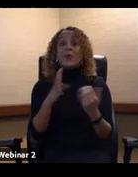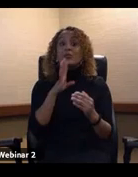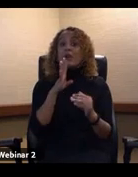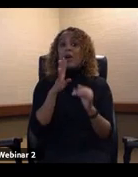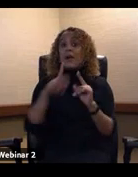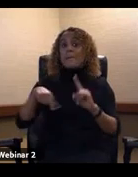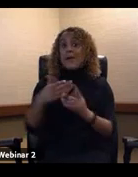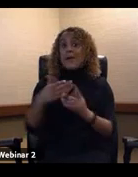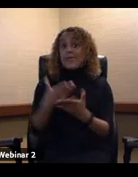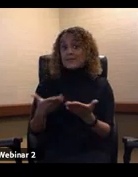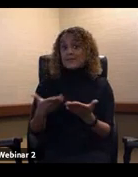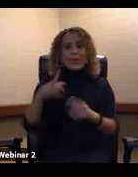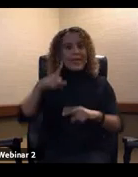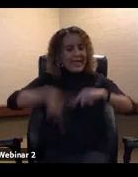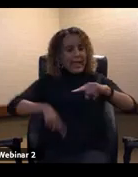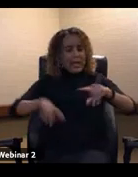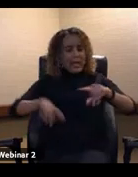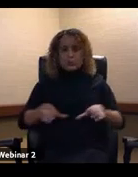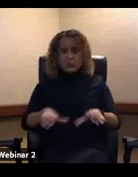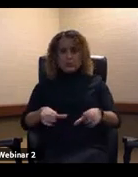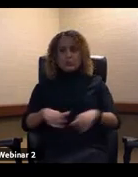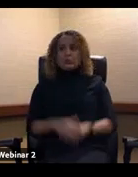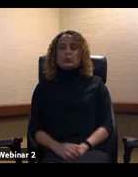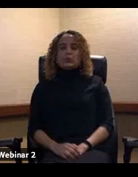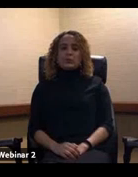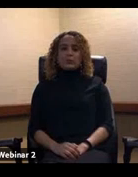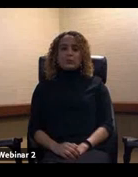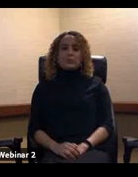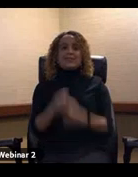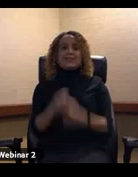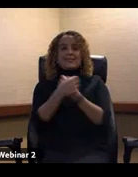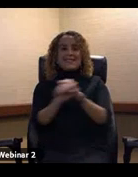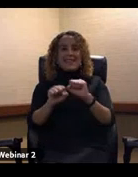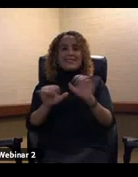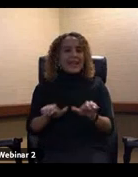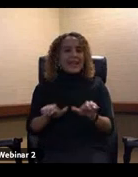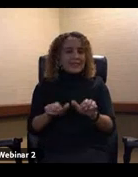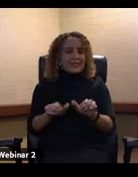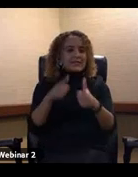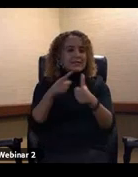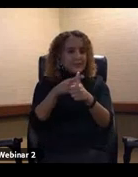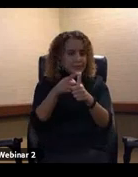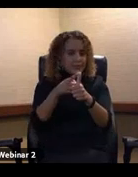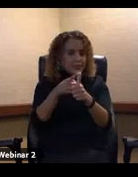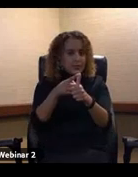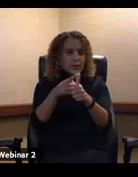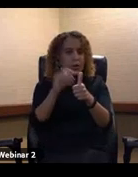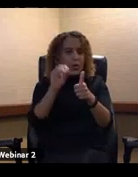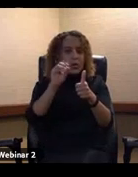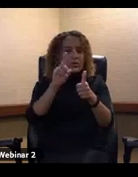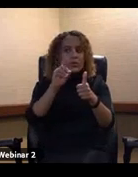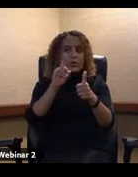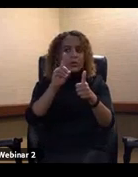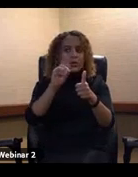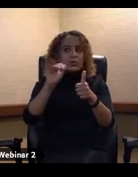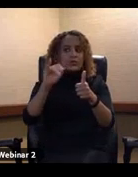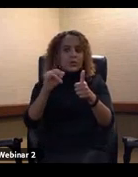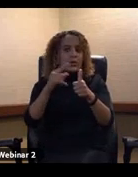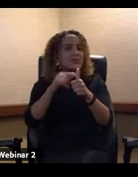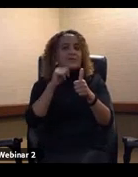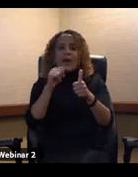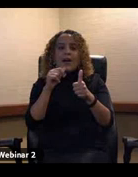Now we'll talk about things that you can't do. The first will be victim safety activities. The OVW does not